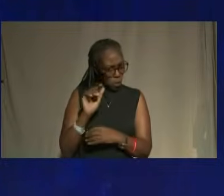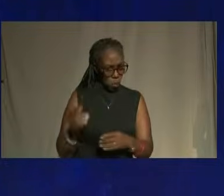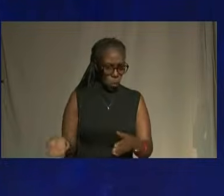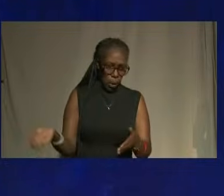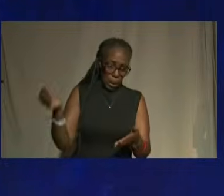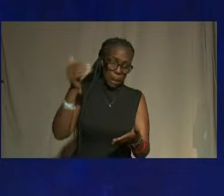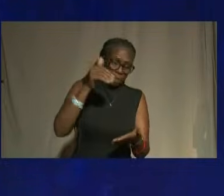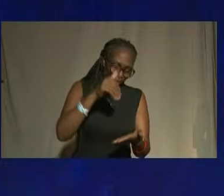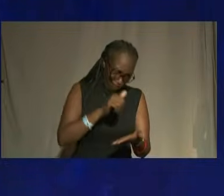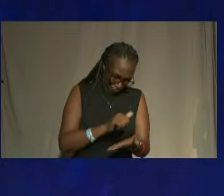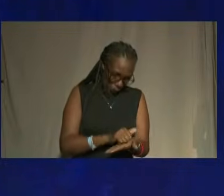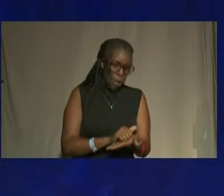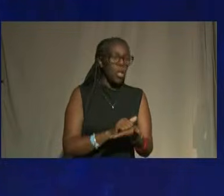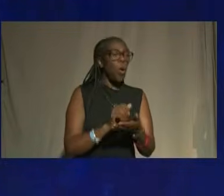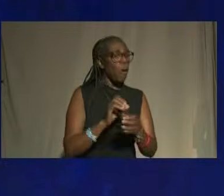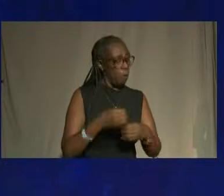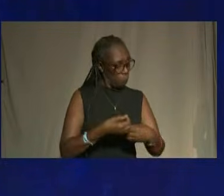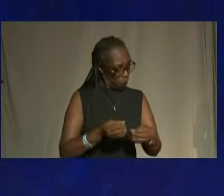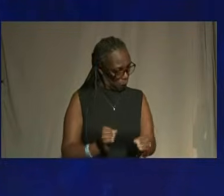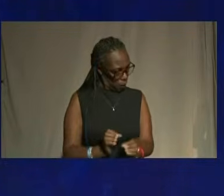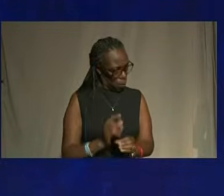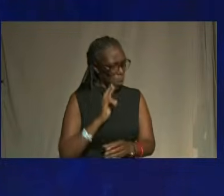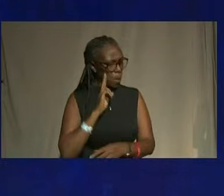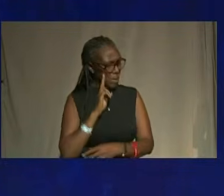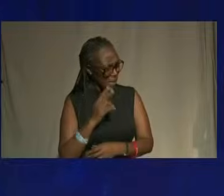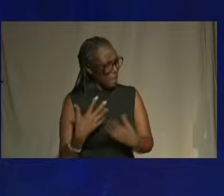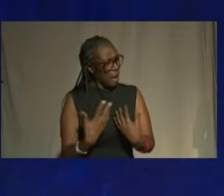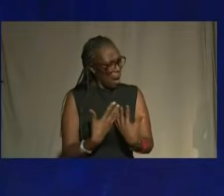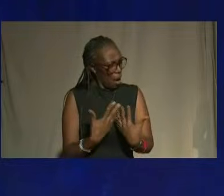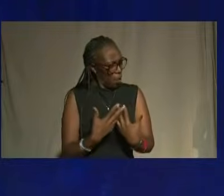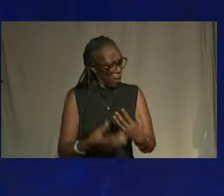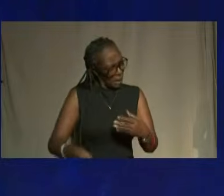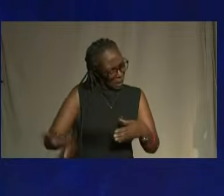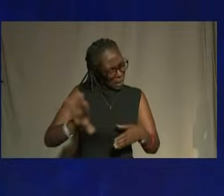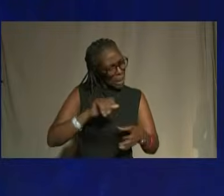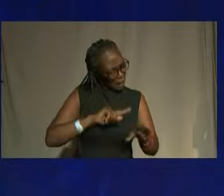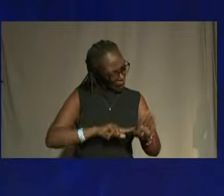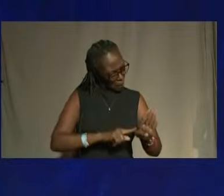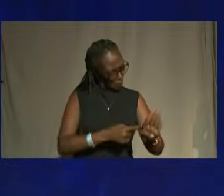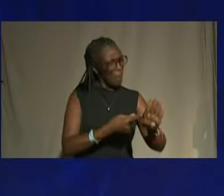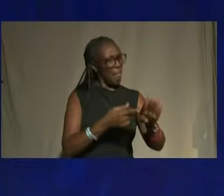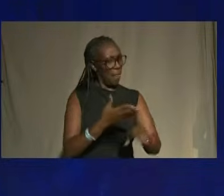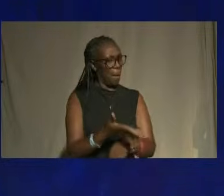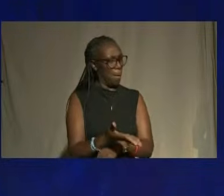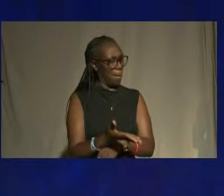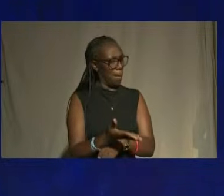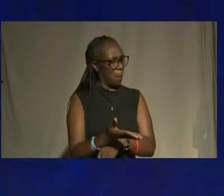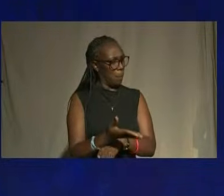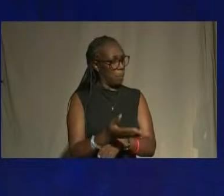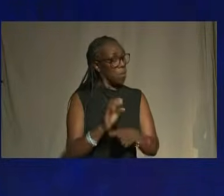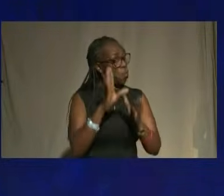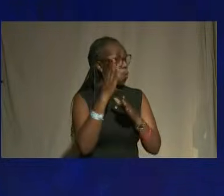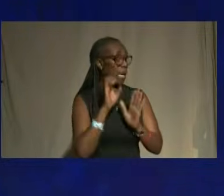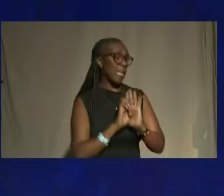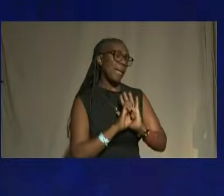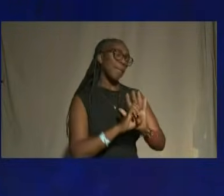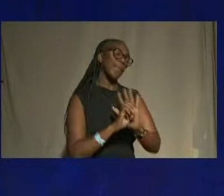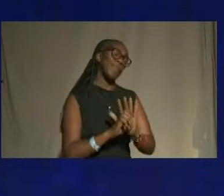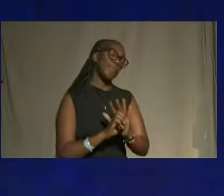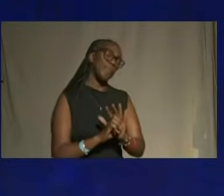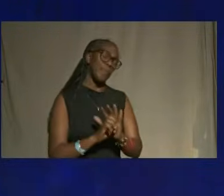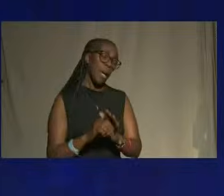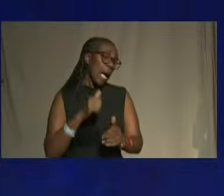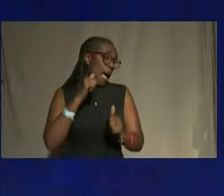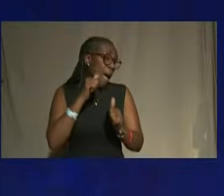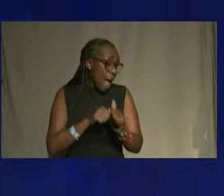the envelope that exists for programs, see how we will implement them. For example, ensuring that every needy child gets